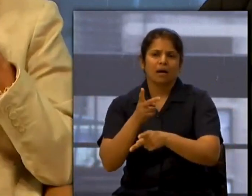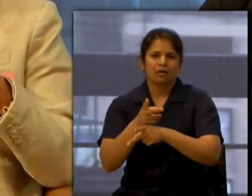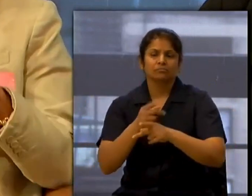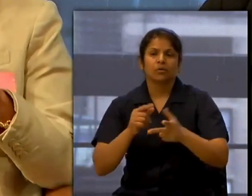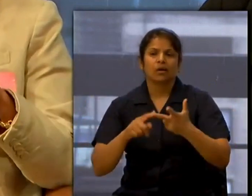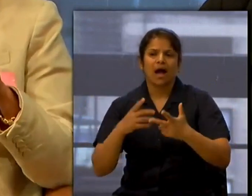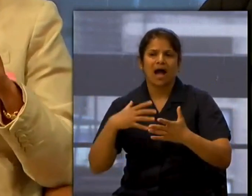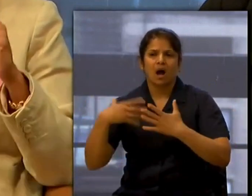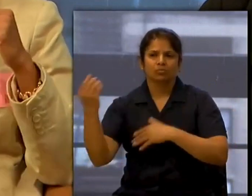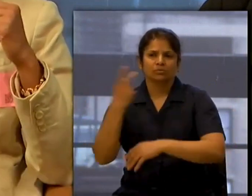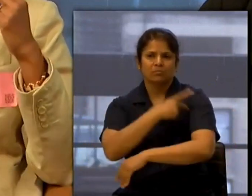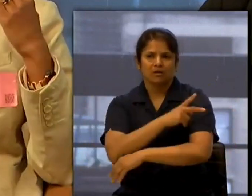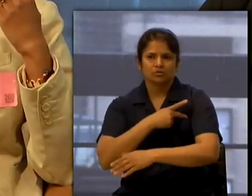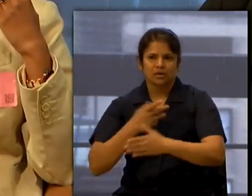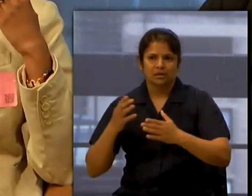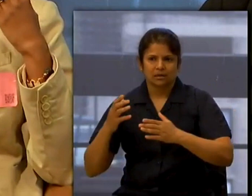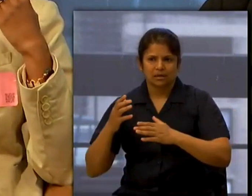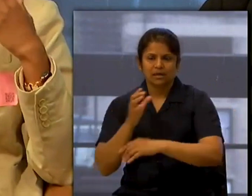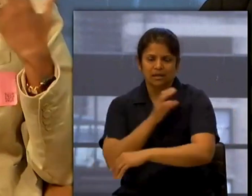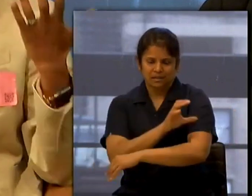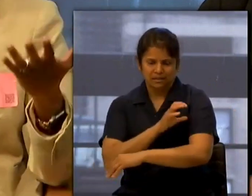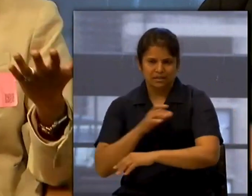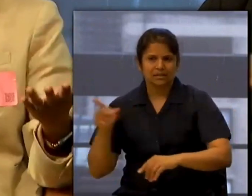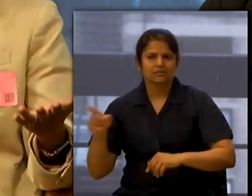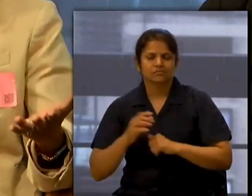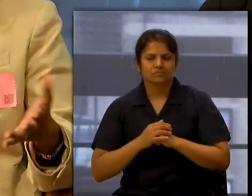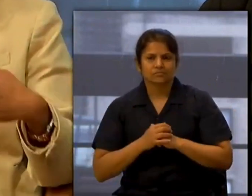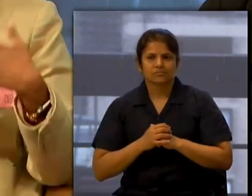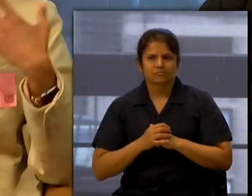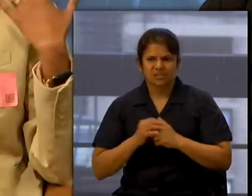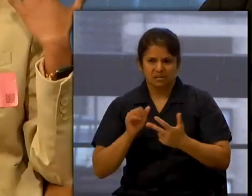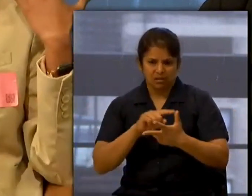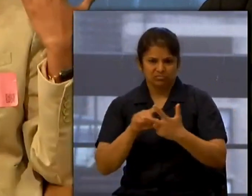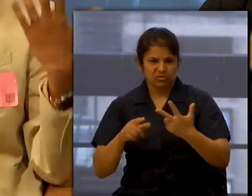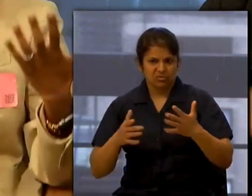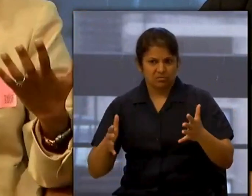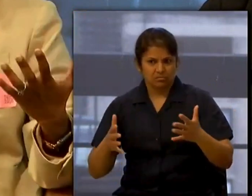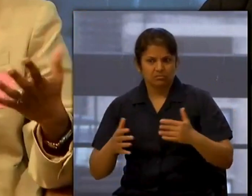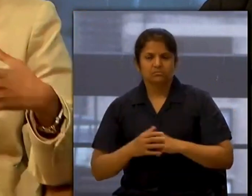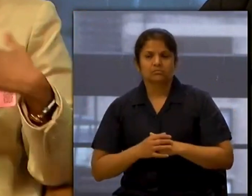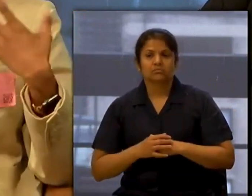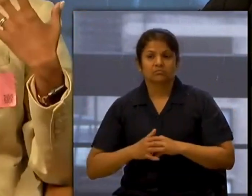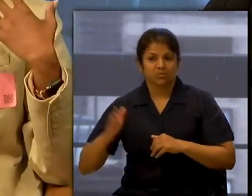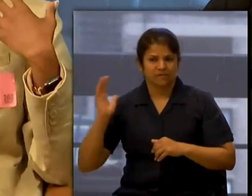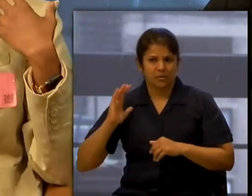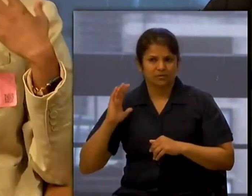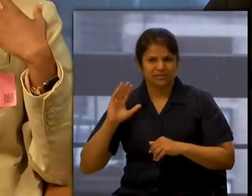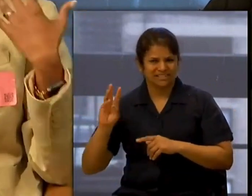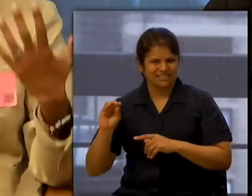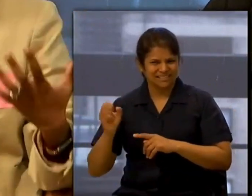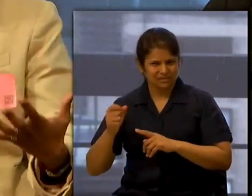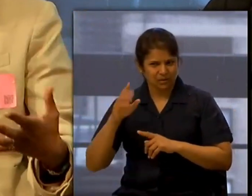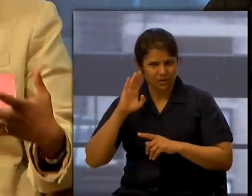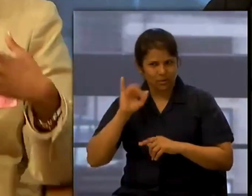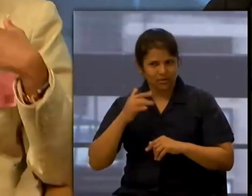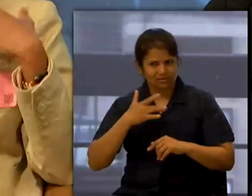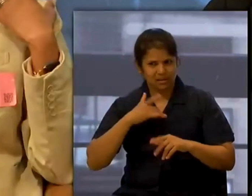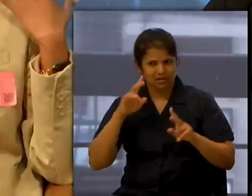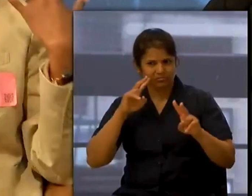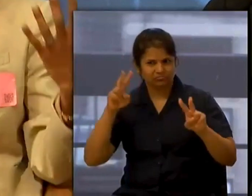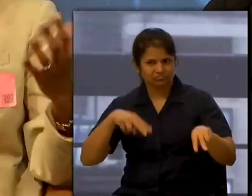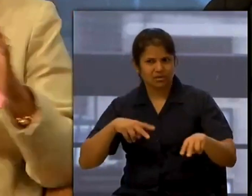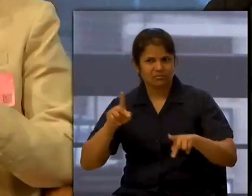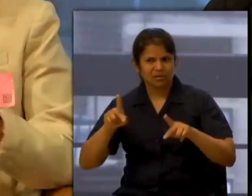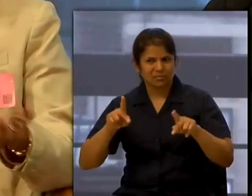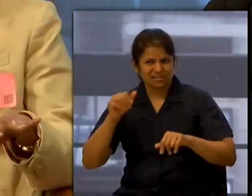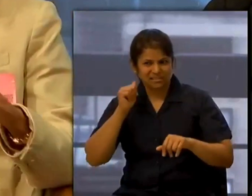really troubling because it never even, and you can imagine in that era, especially the stigma against people with mental health disabilities and being put in